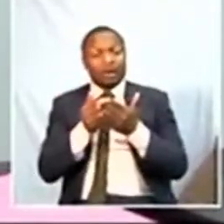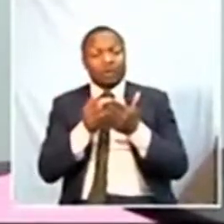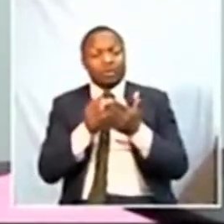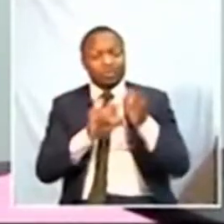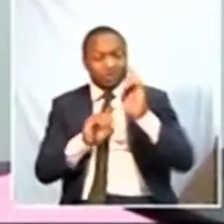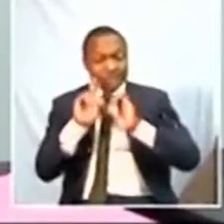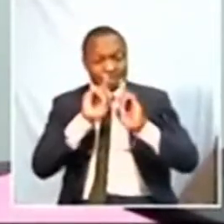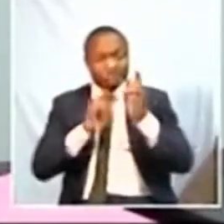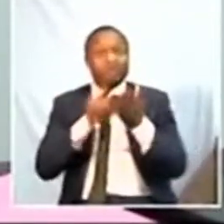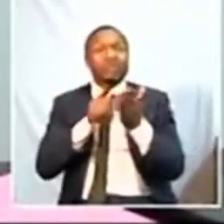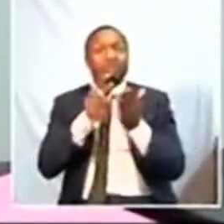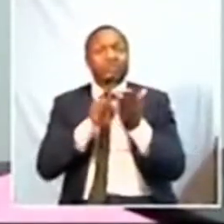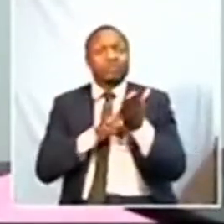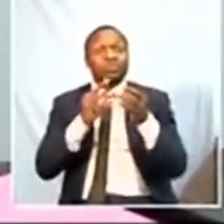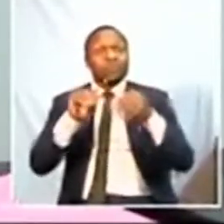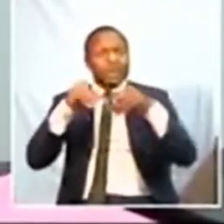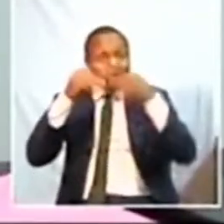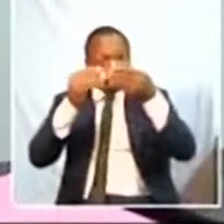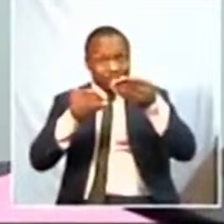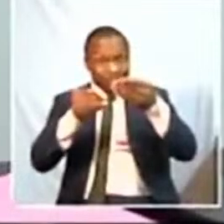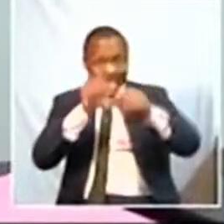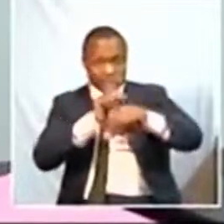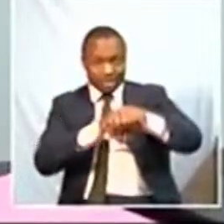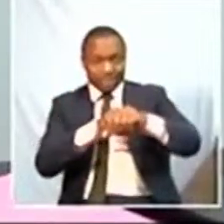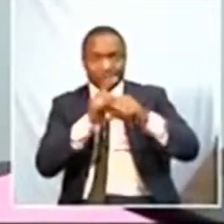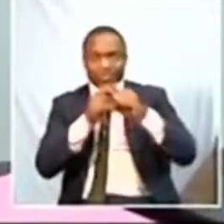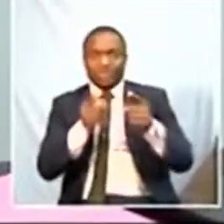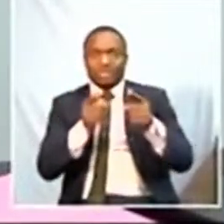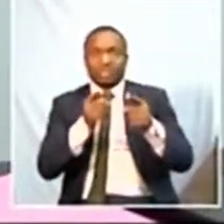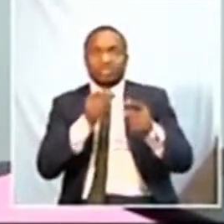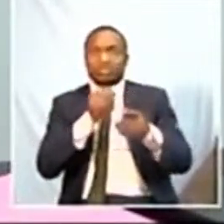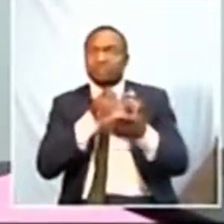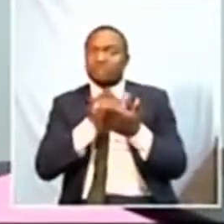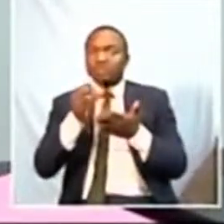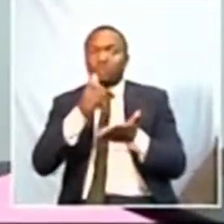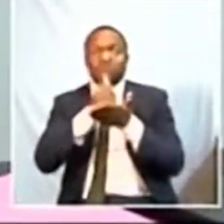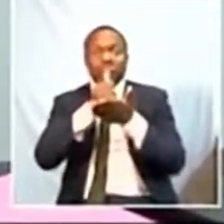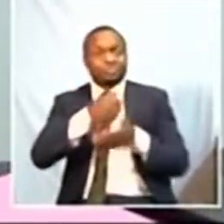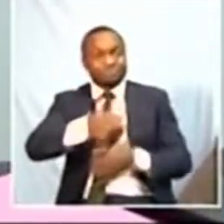document, we wanted to give you a chance first to speak to your document, but you didn't help yourselves.